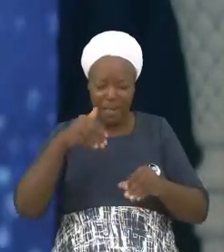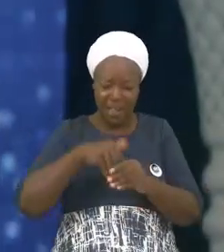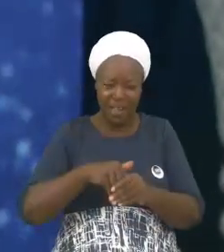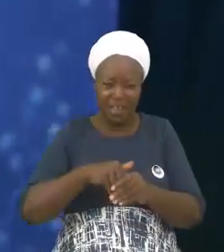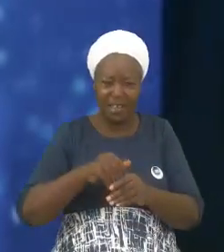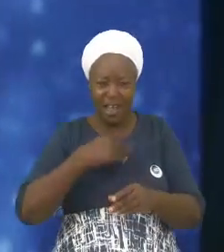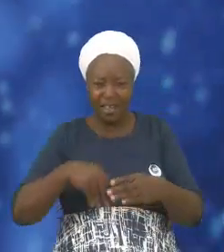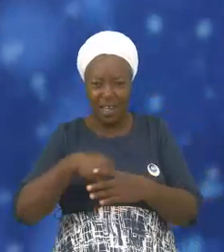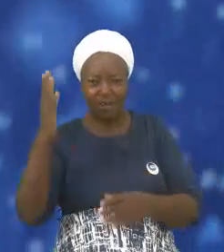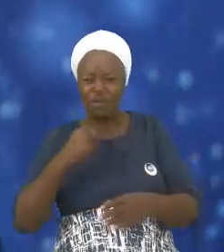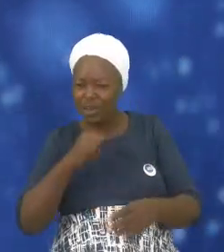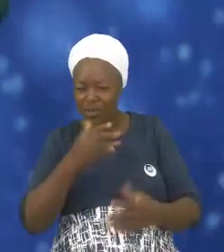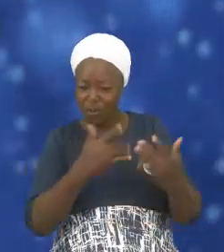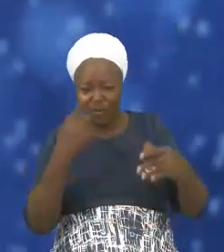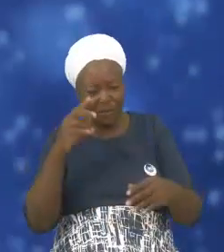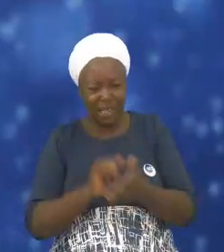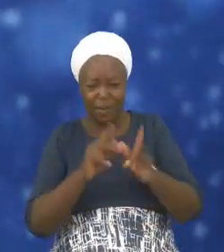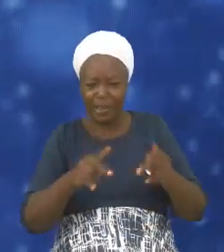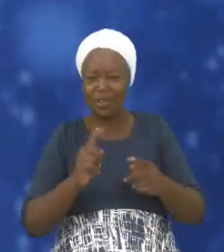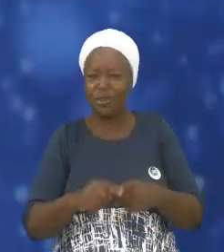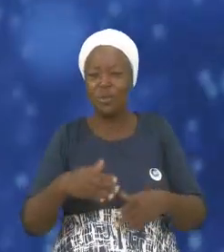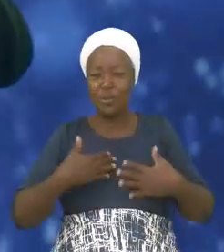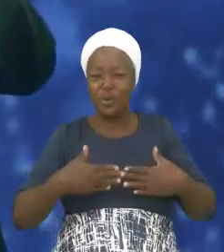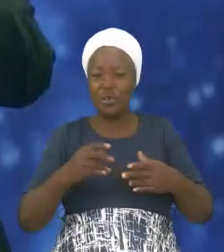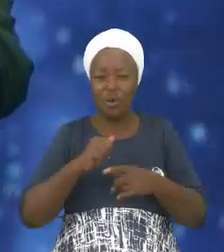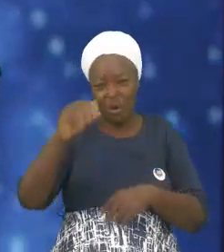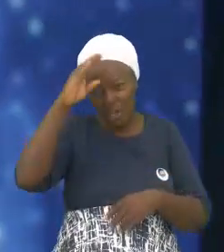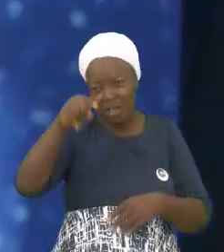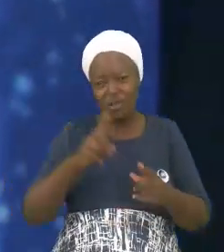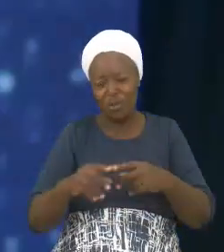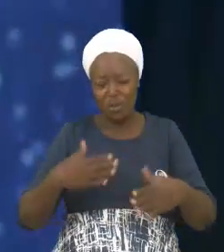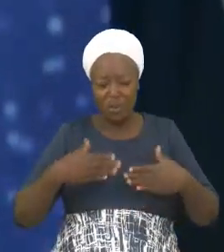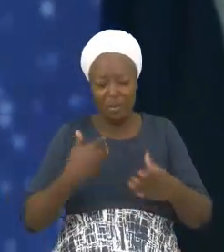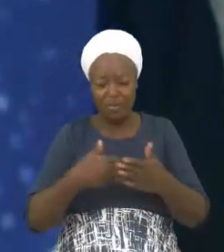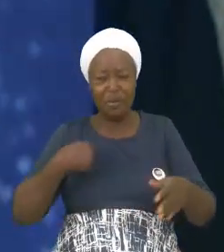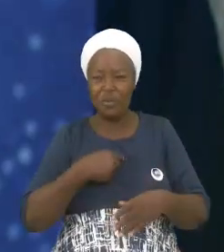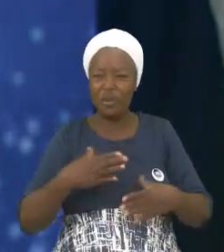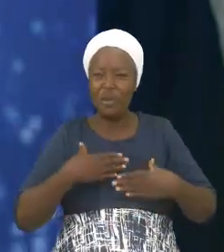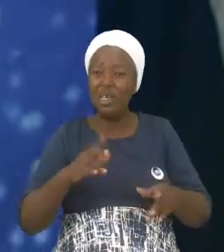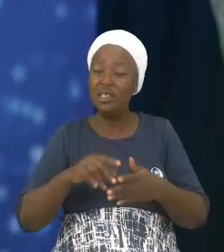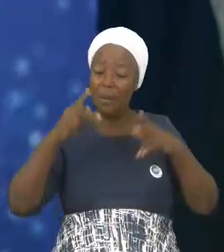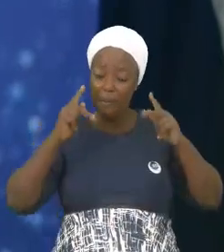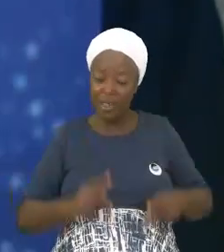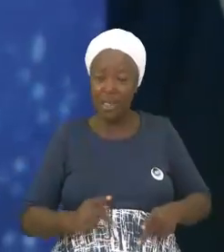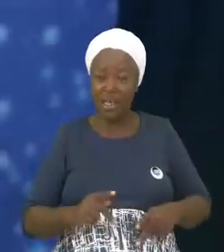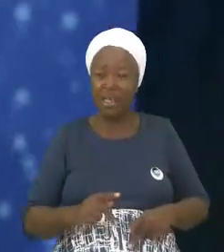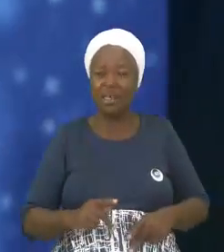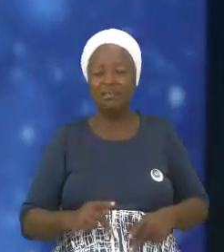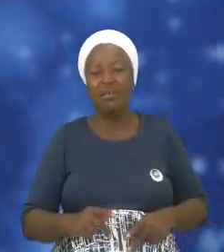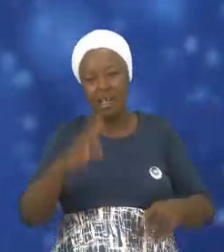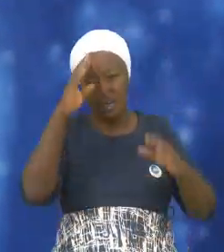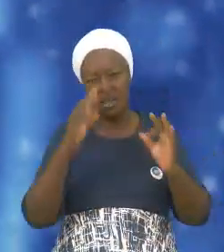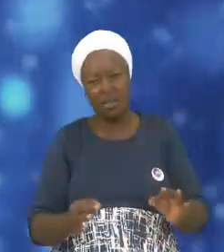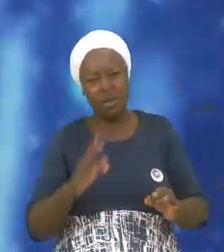not waiting for him to breathe, for her to breathe. Before we breathe, it's a personal decision. You wake up in